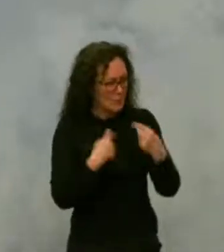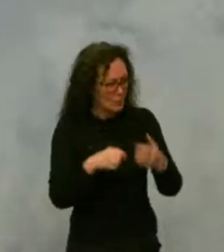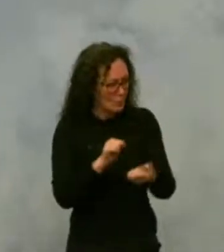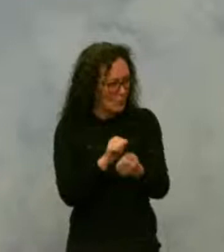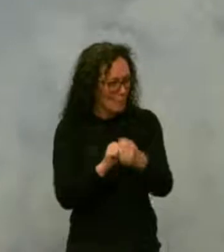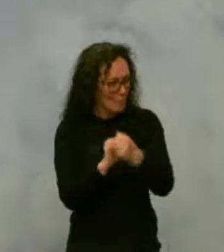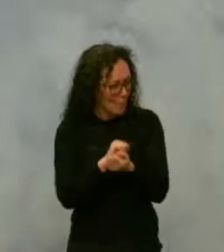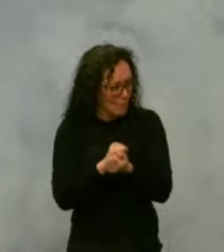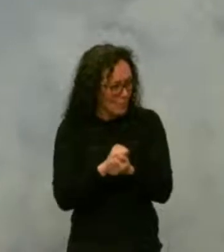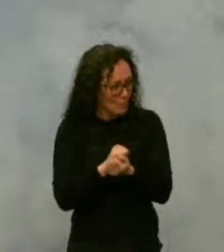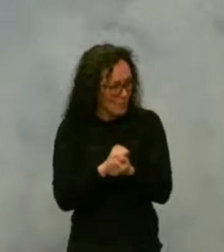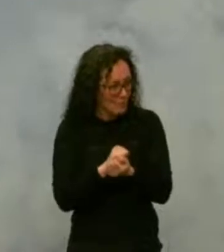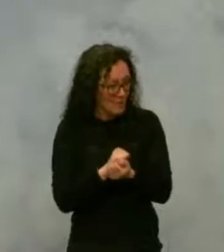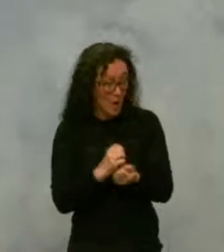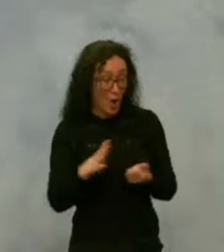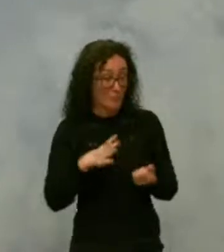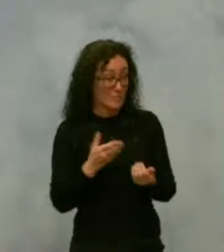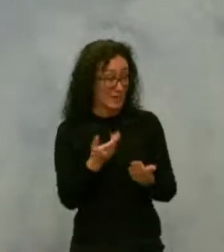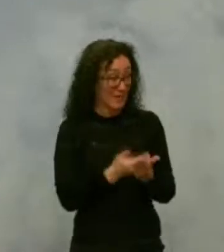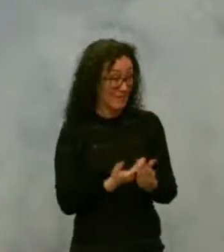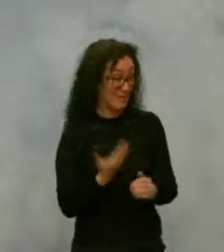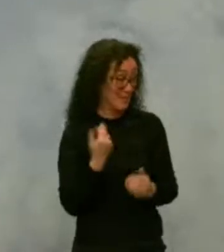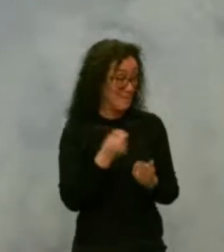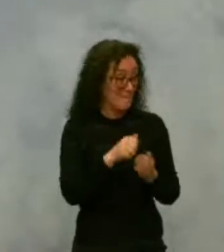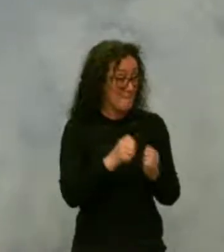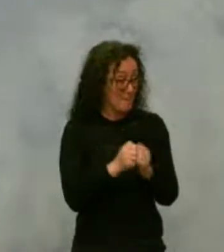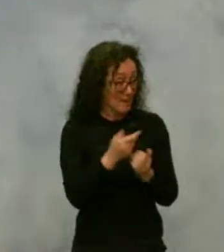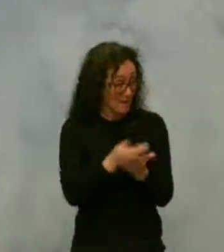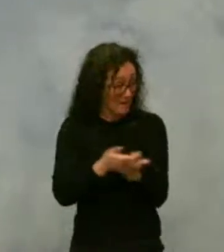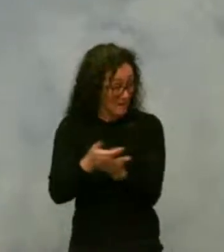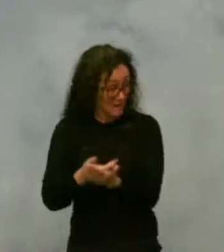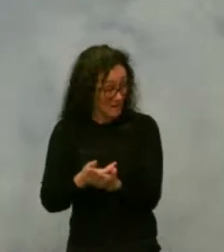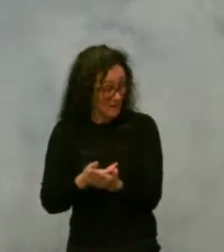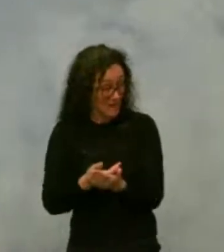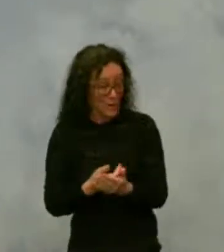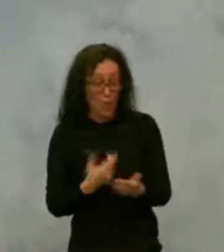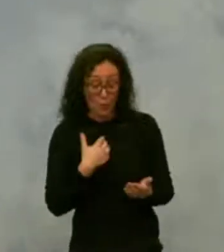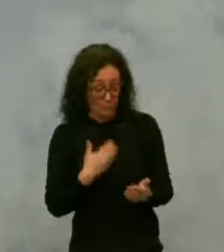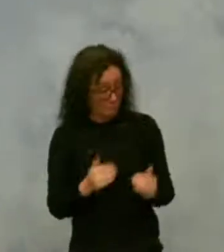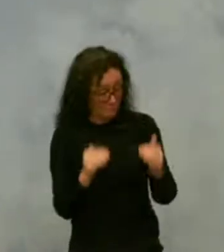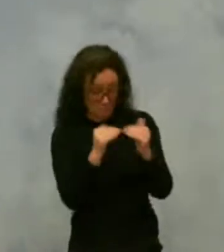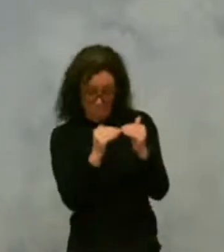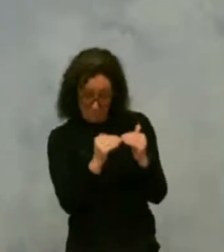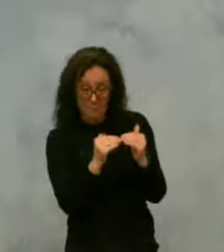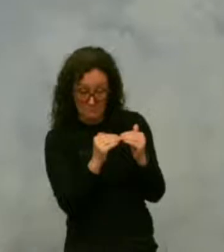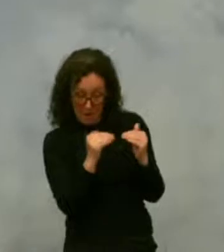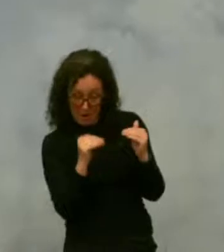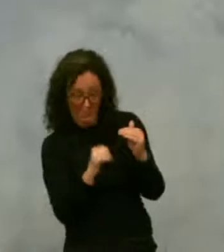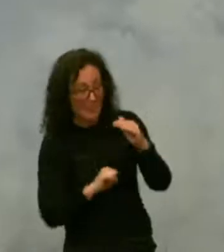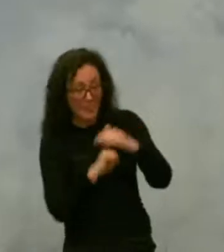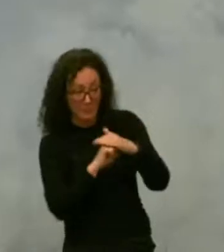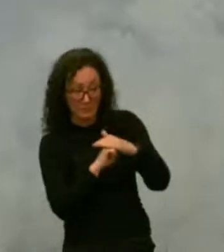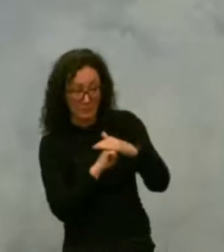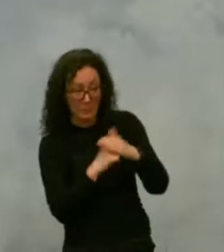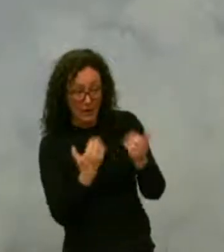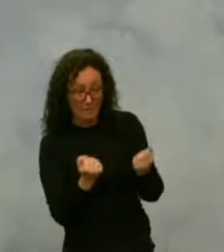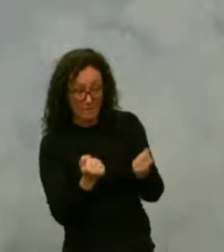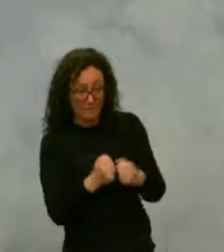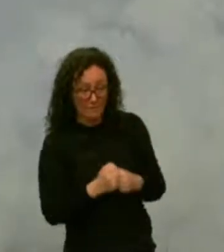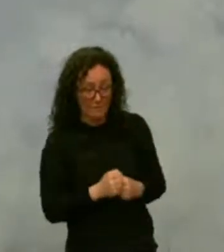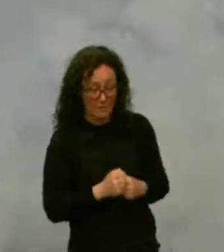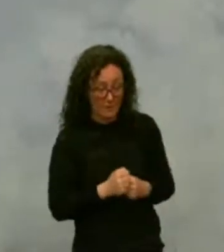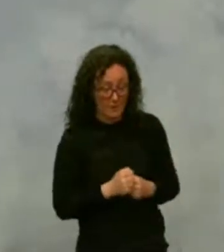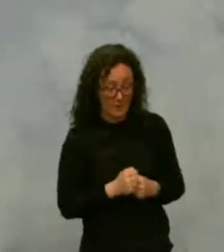covered in the last paper. And in summary, all of our indicators are within the limits set. And then finally, at section 6, our